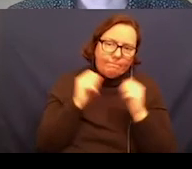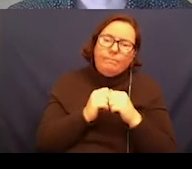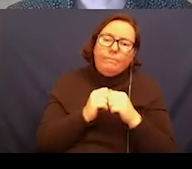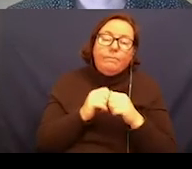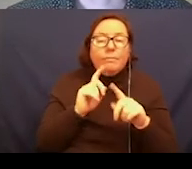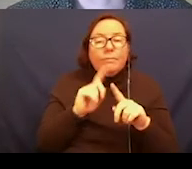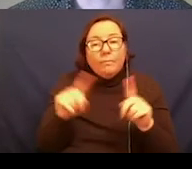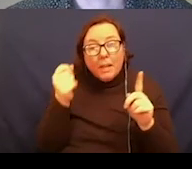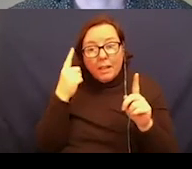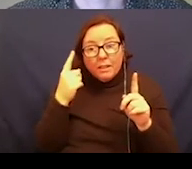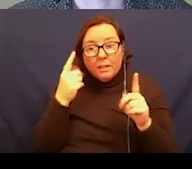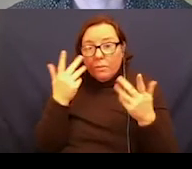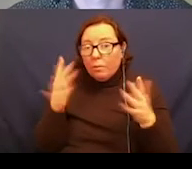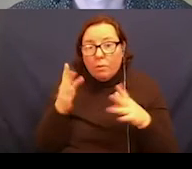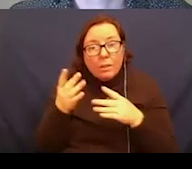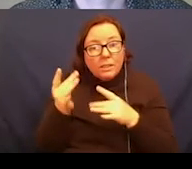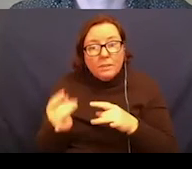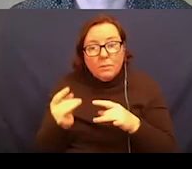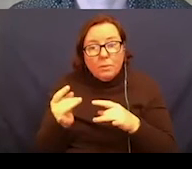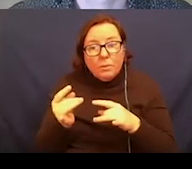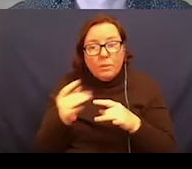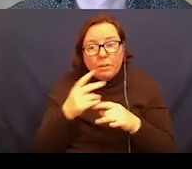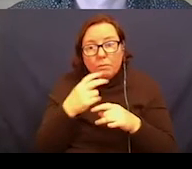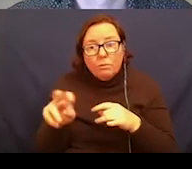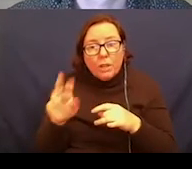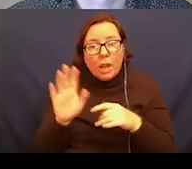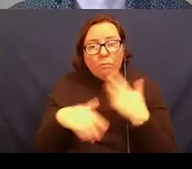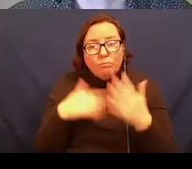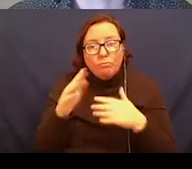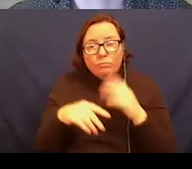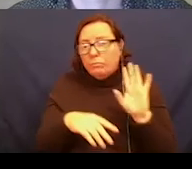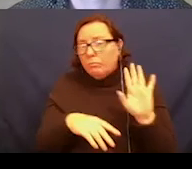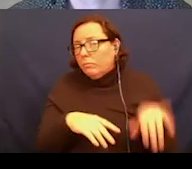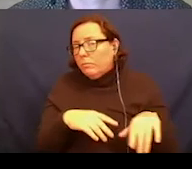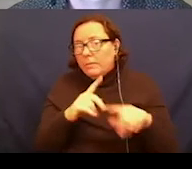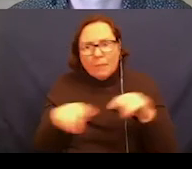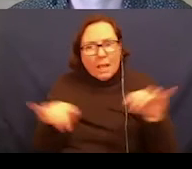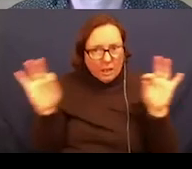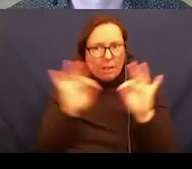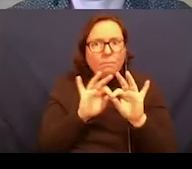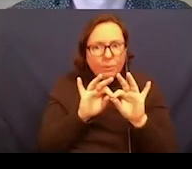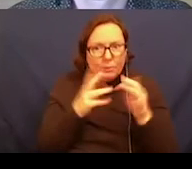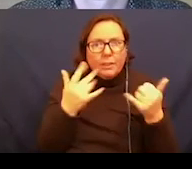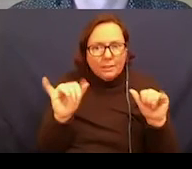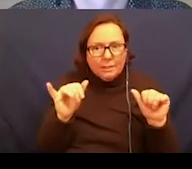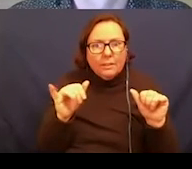However, we don't want the seamlessness of this transition to mask the importance of this